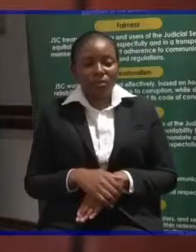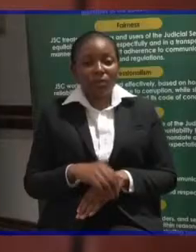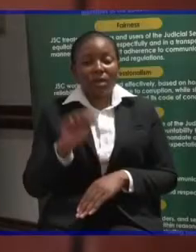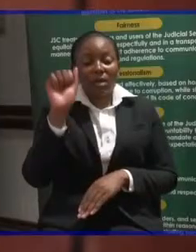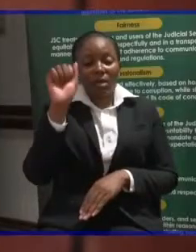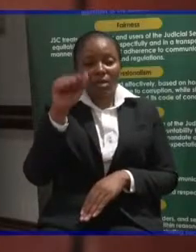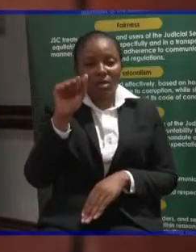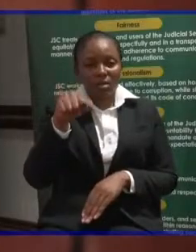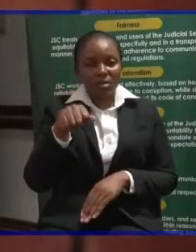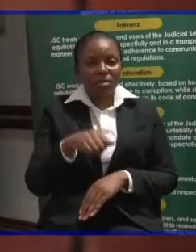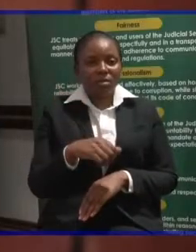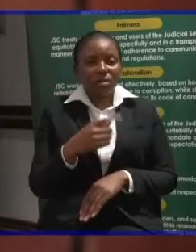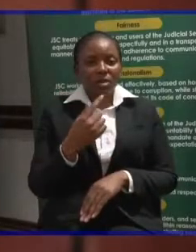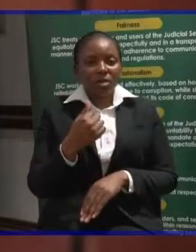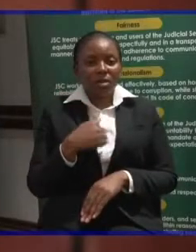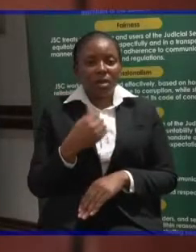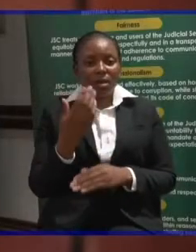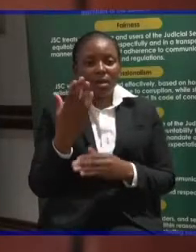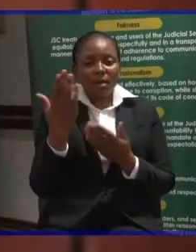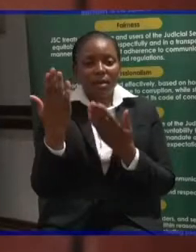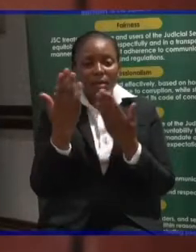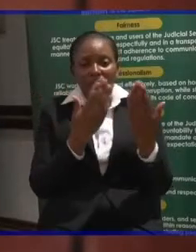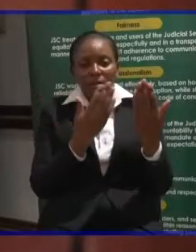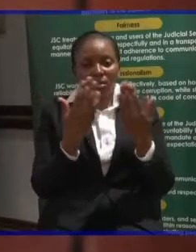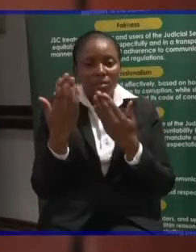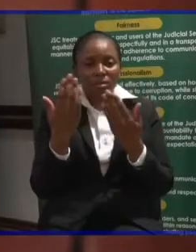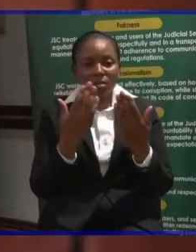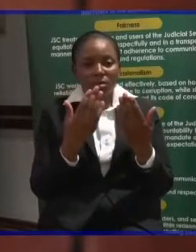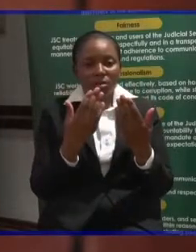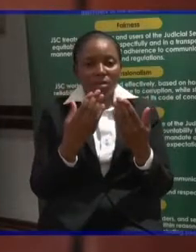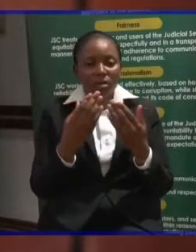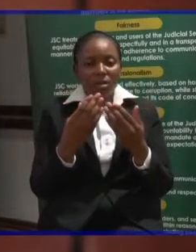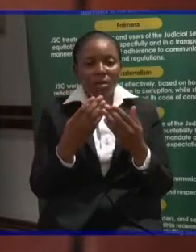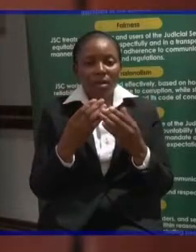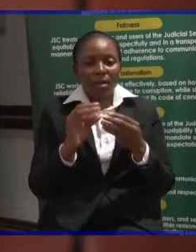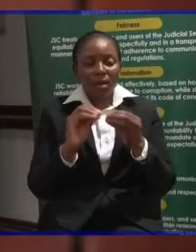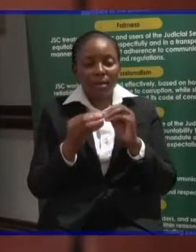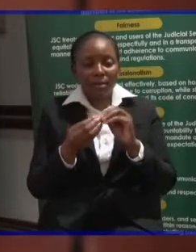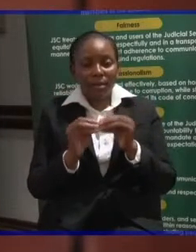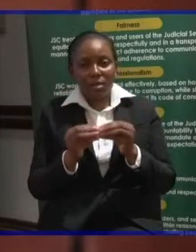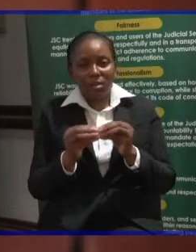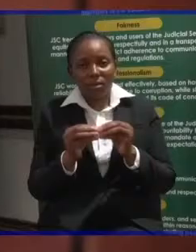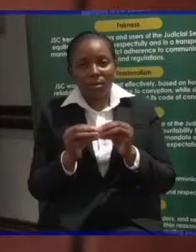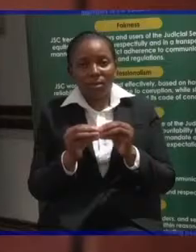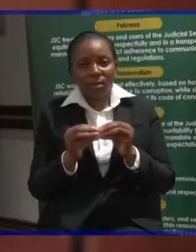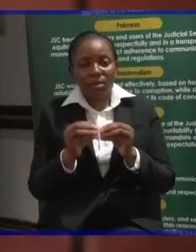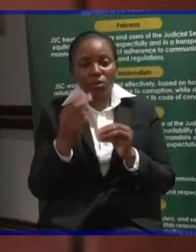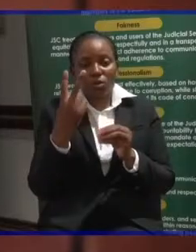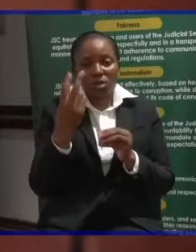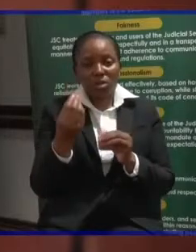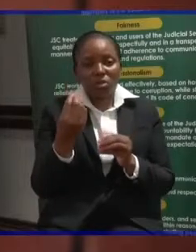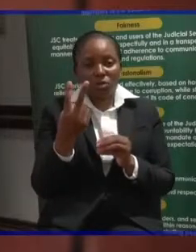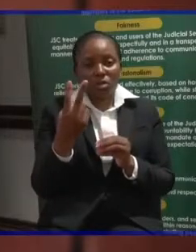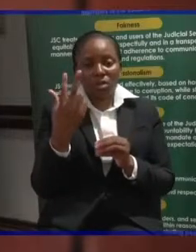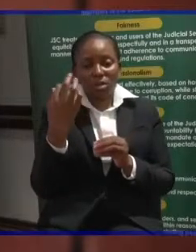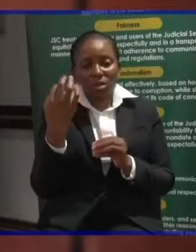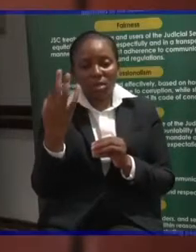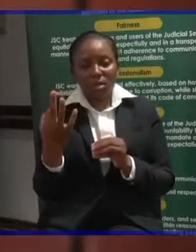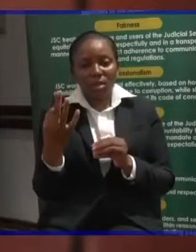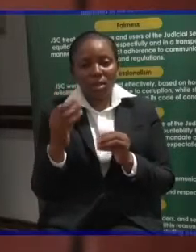Yes, Commissioner, I read the amendment, amendment, 2023 amendment.